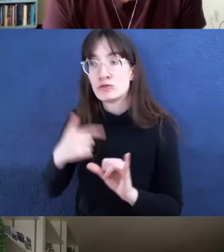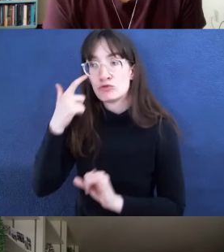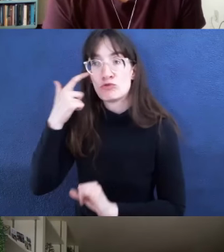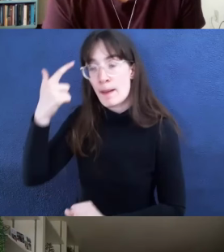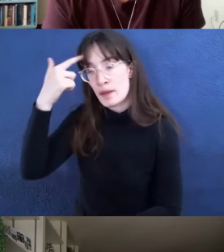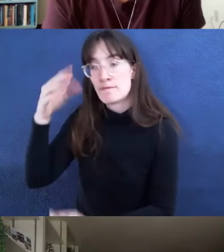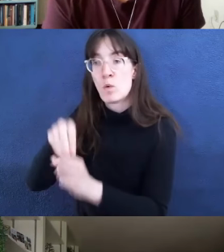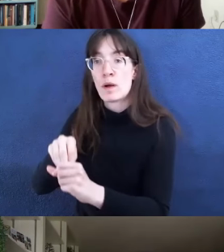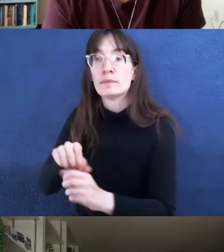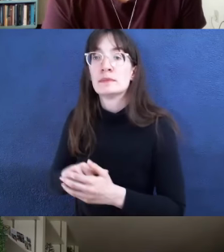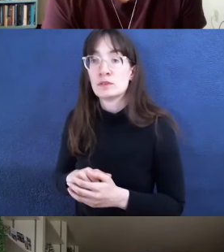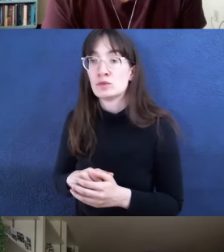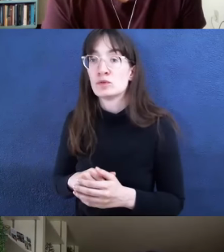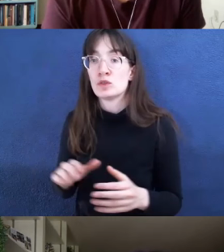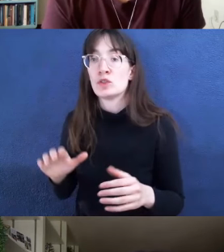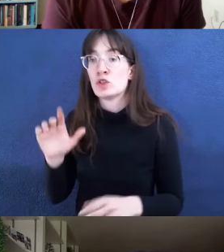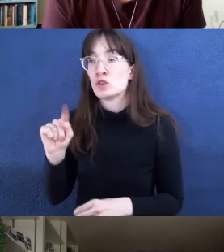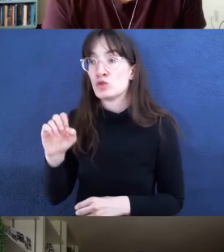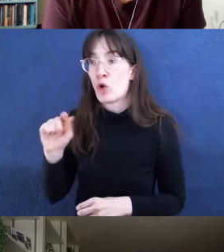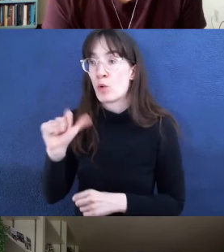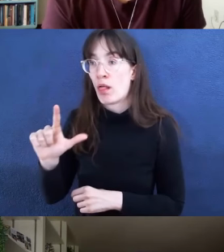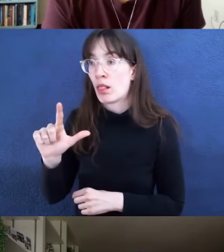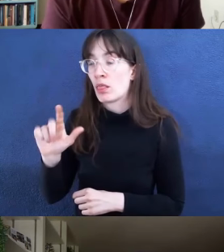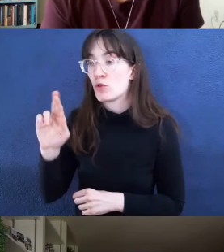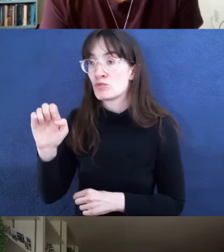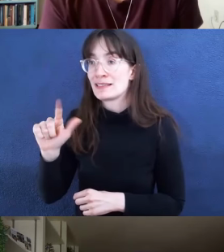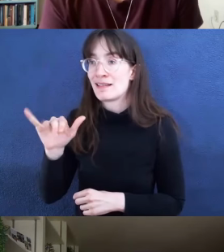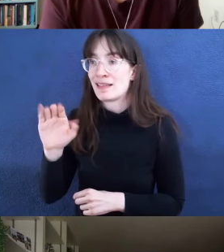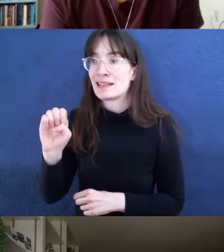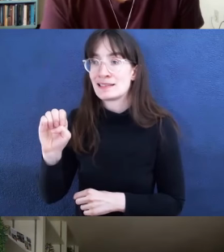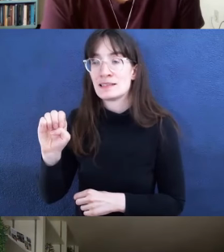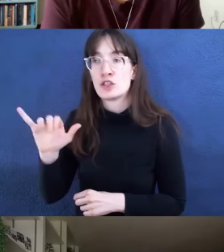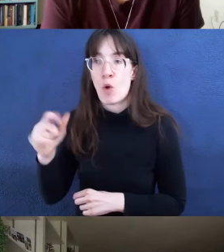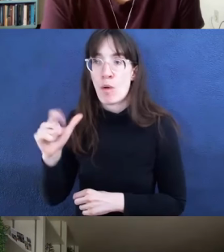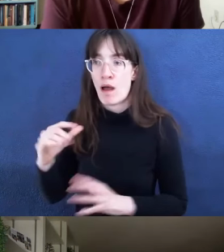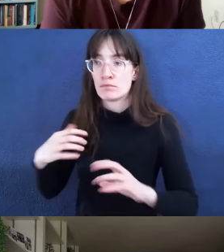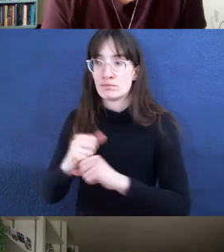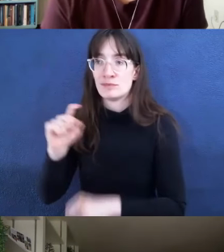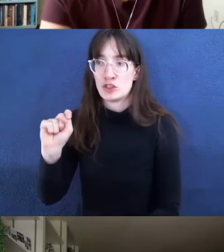Total Resilience Yoga, or TRI. And so that's actually going to be on Saturday,